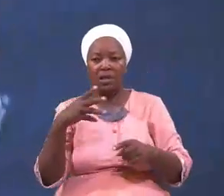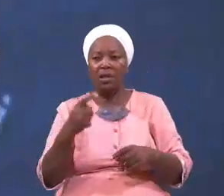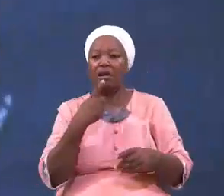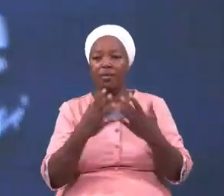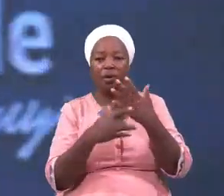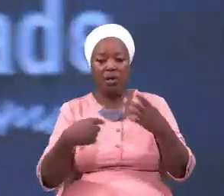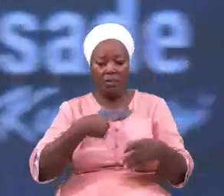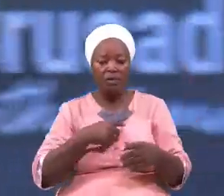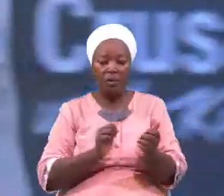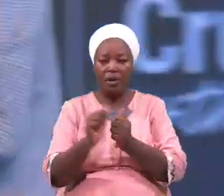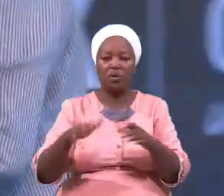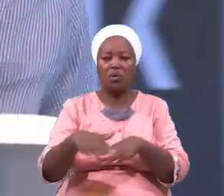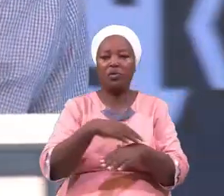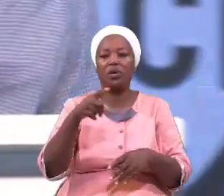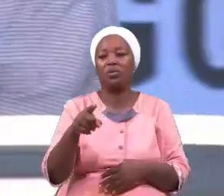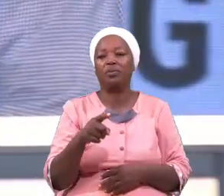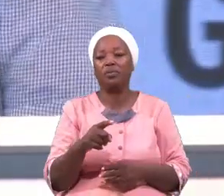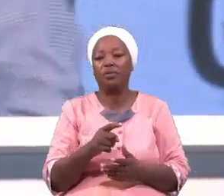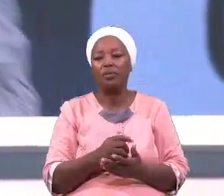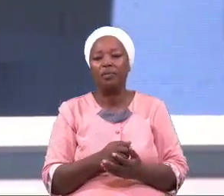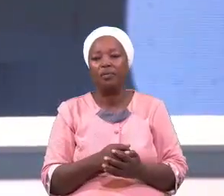pass over you.